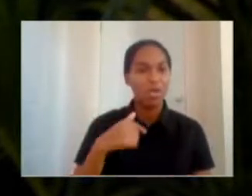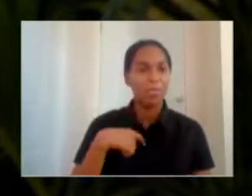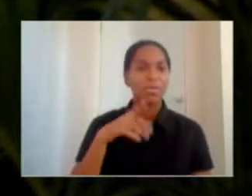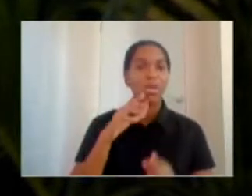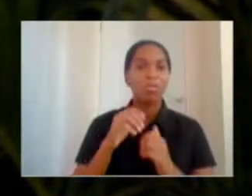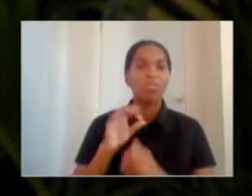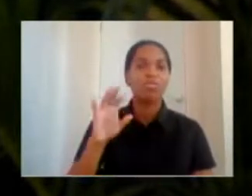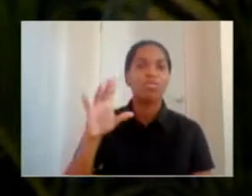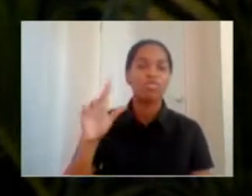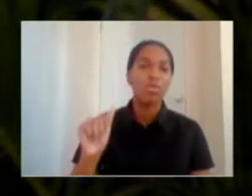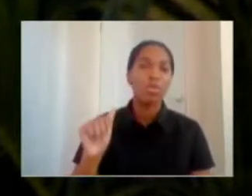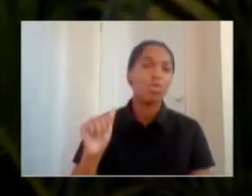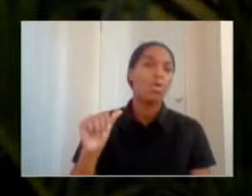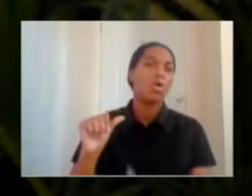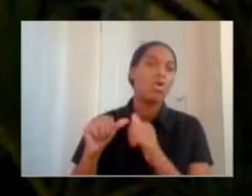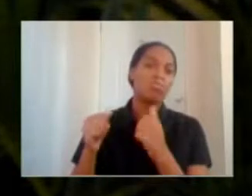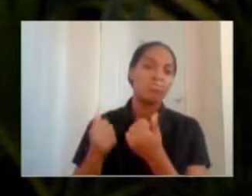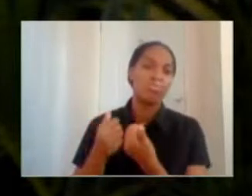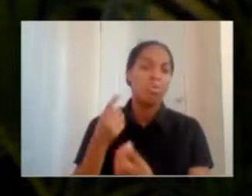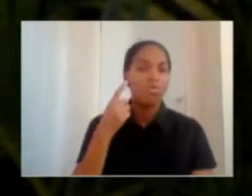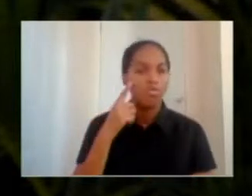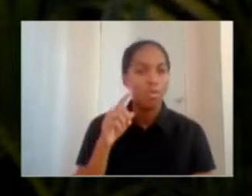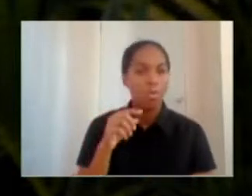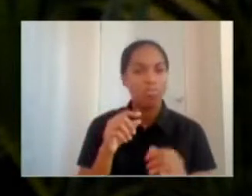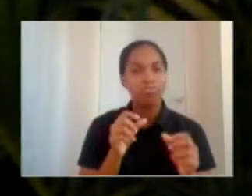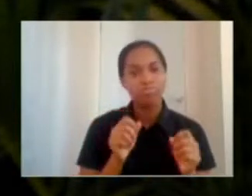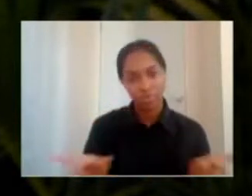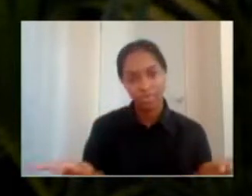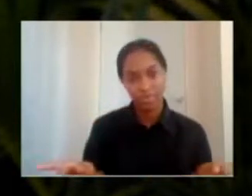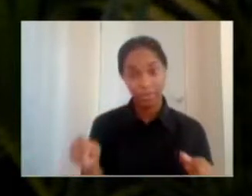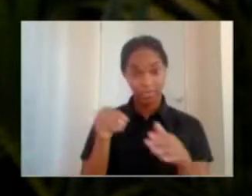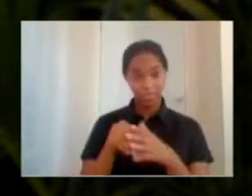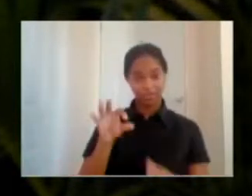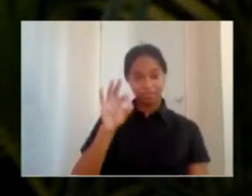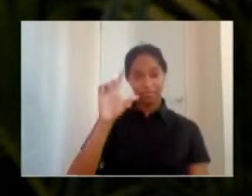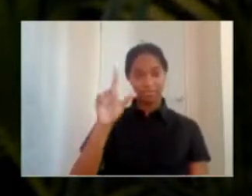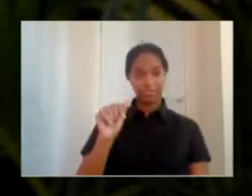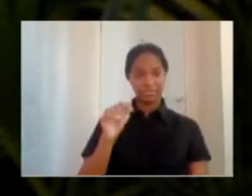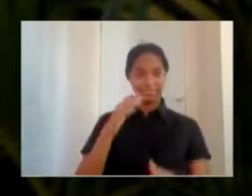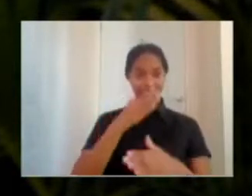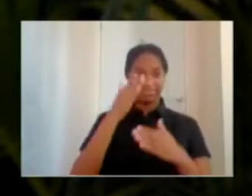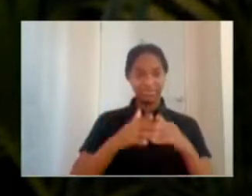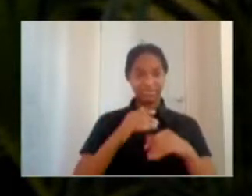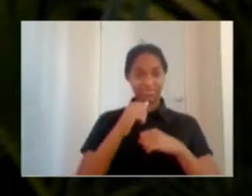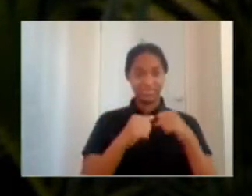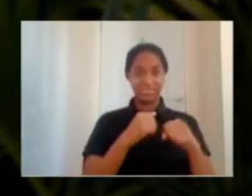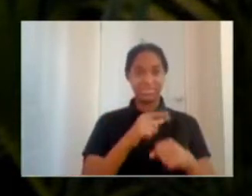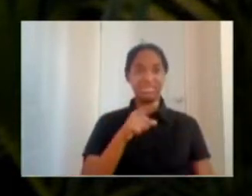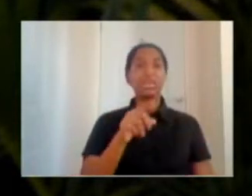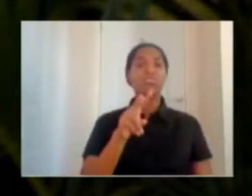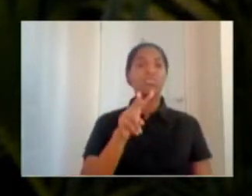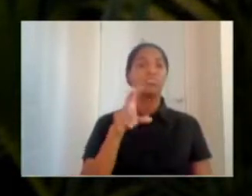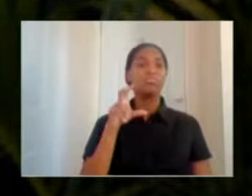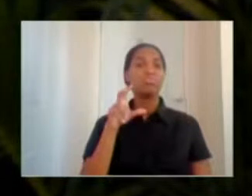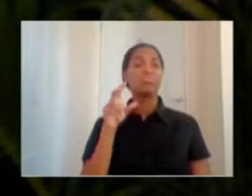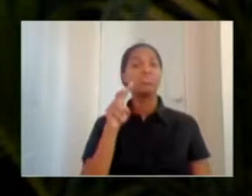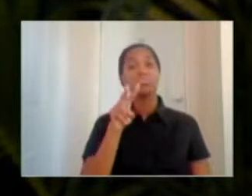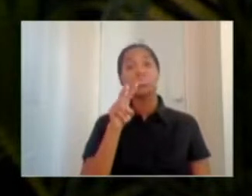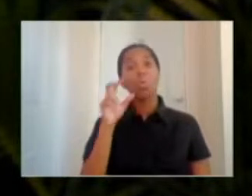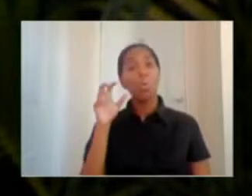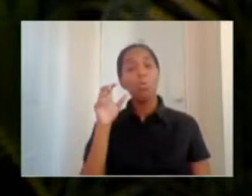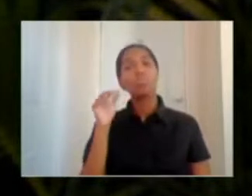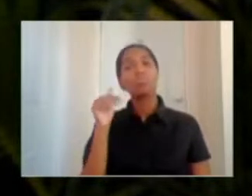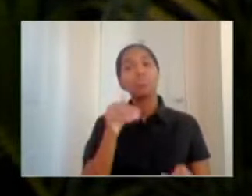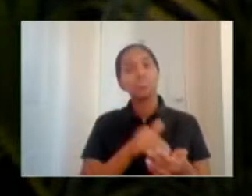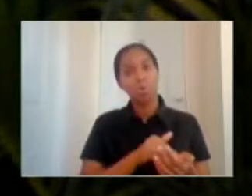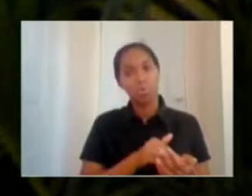Association of Broadcasters. And in Florida, at the end of the year, there were 200,000 3.0 TV sets. There'll